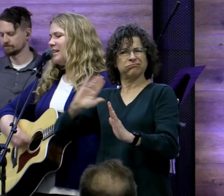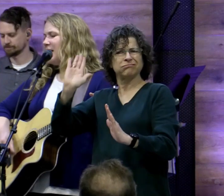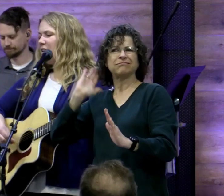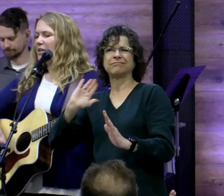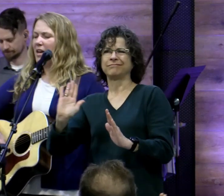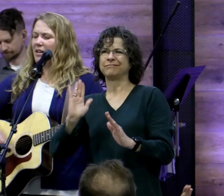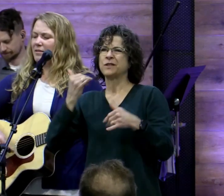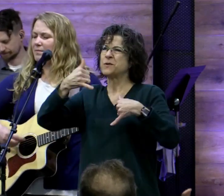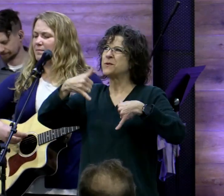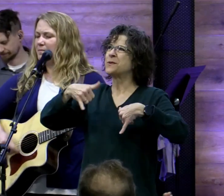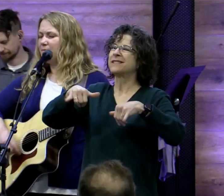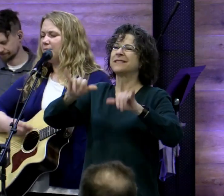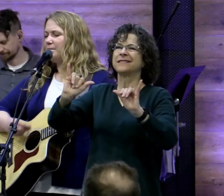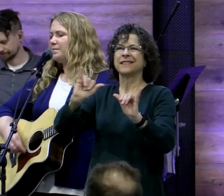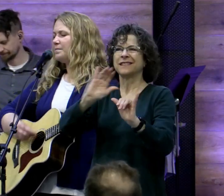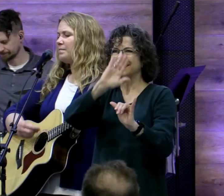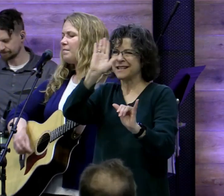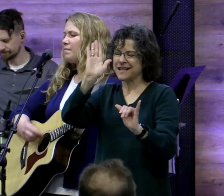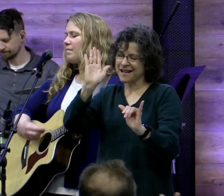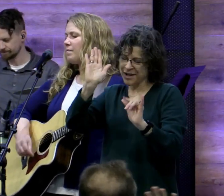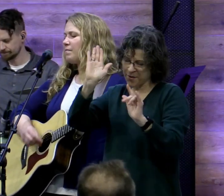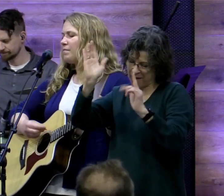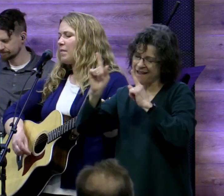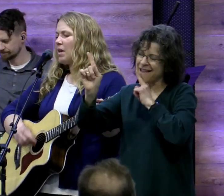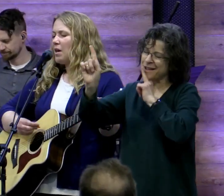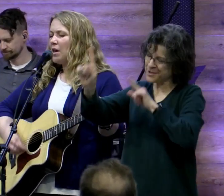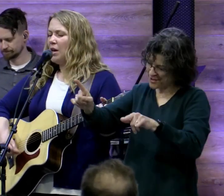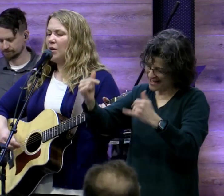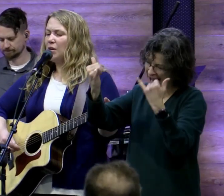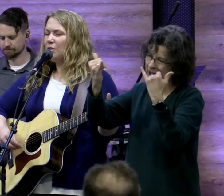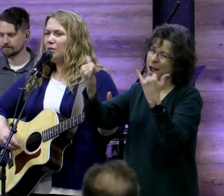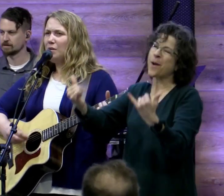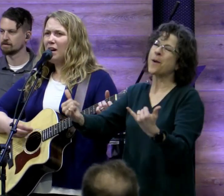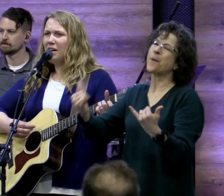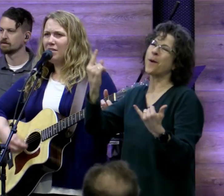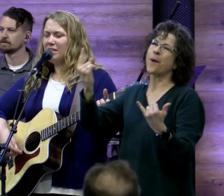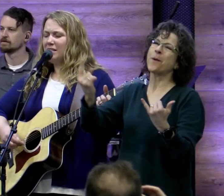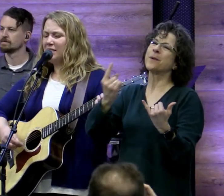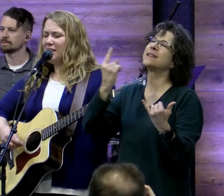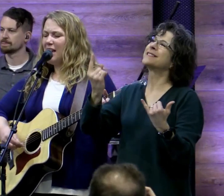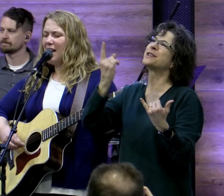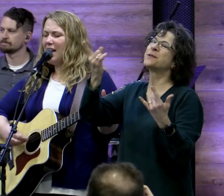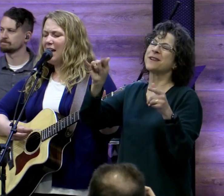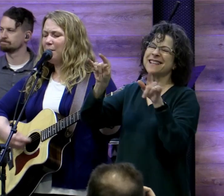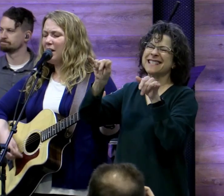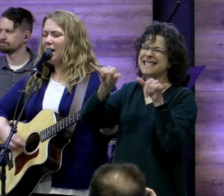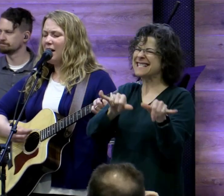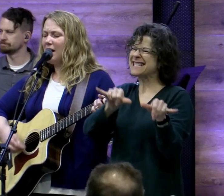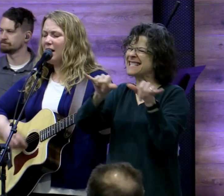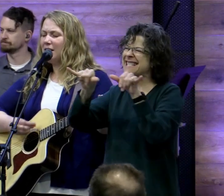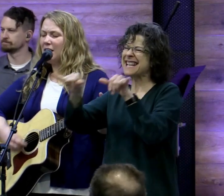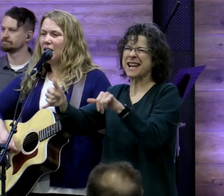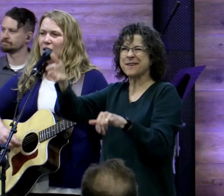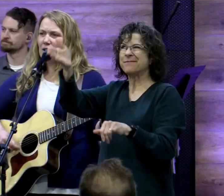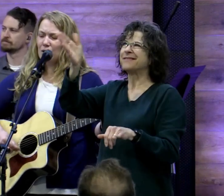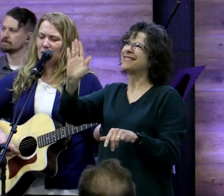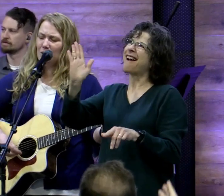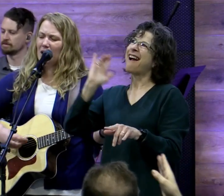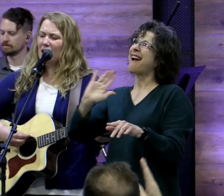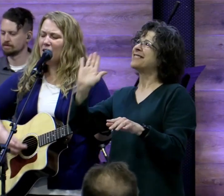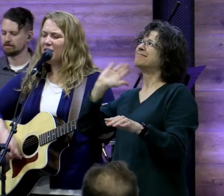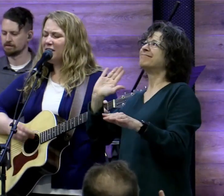then, and you will answer now. You are the same God.